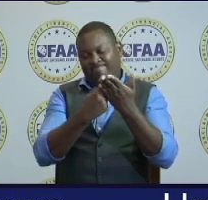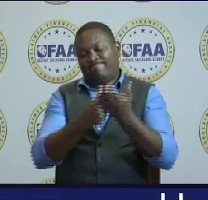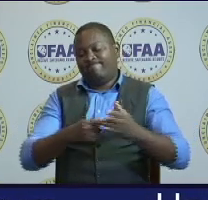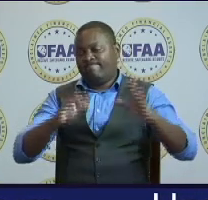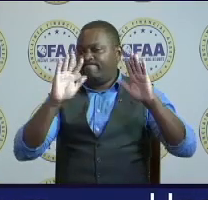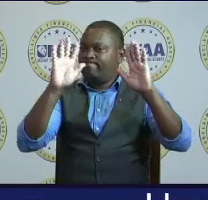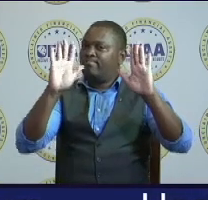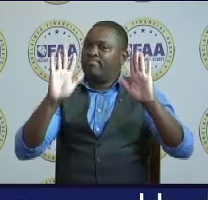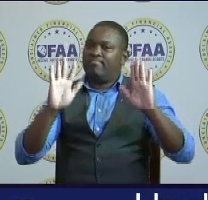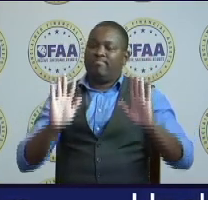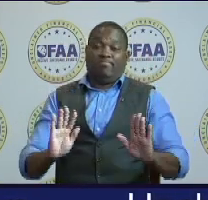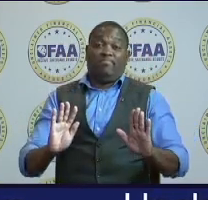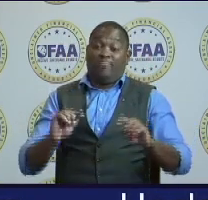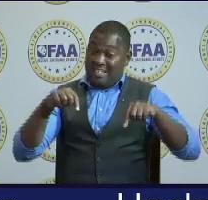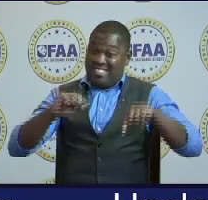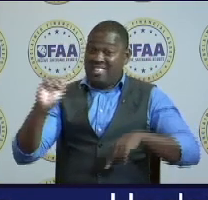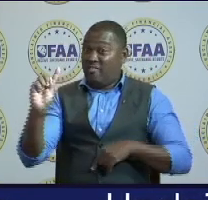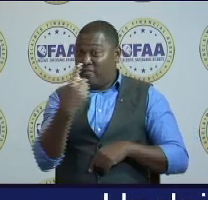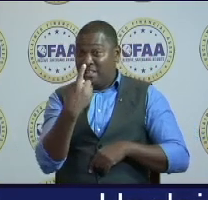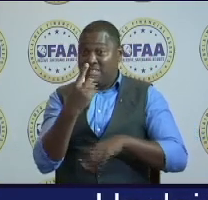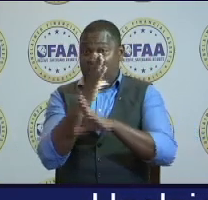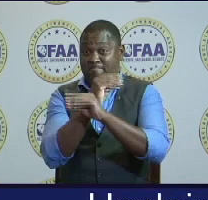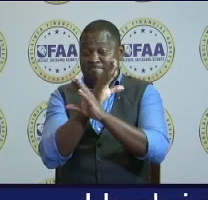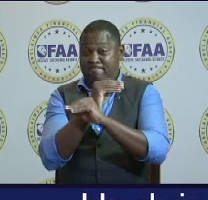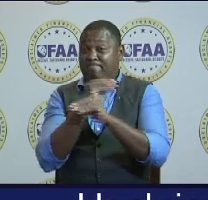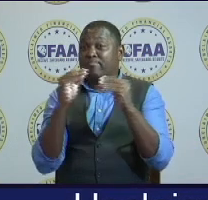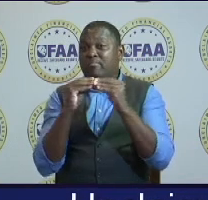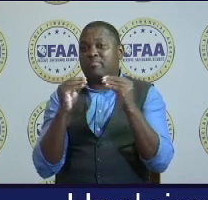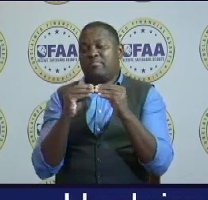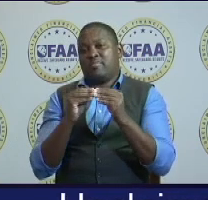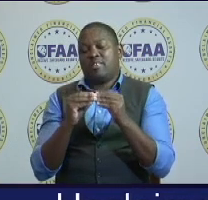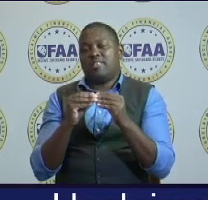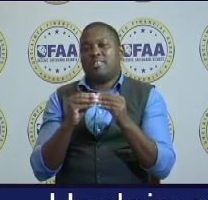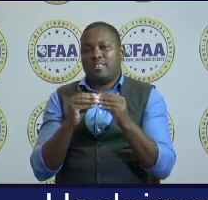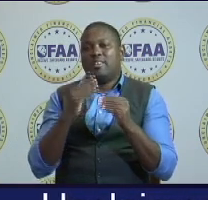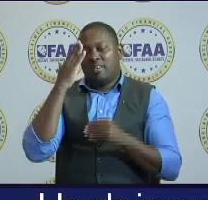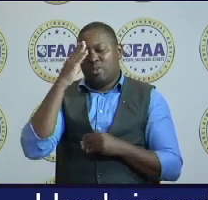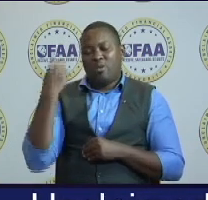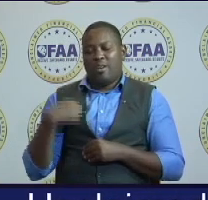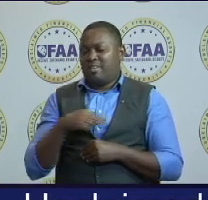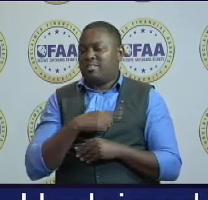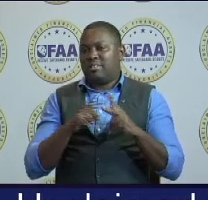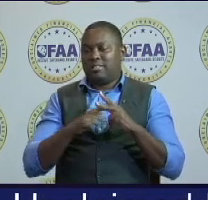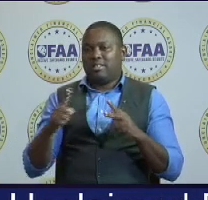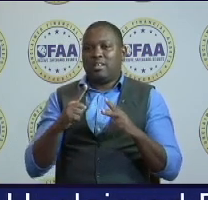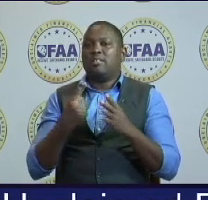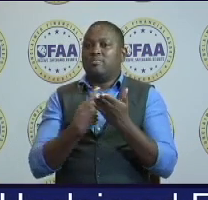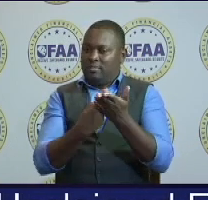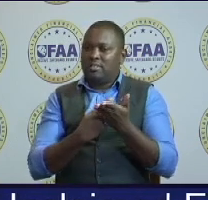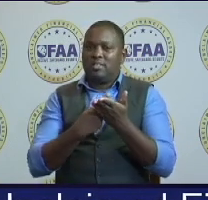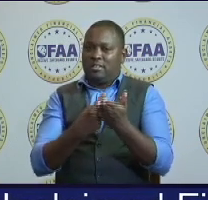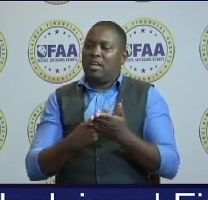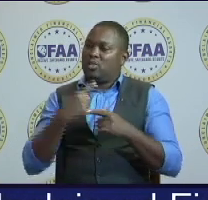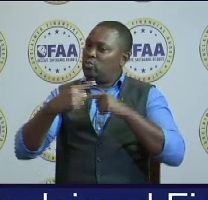believe this being the inaugural consultative forum, a virtual one for that matter, we have started a conversation that will go on